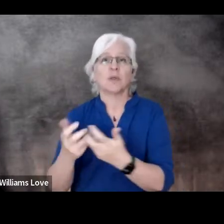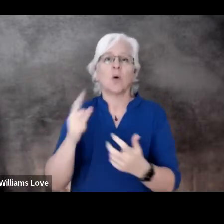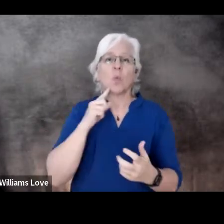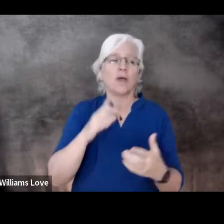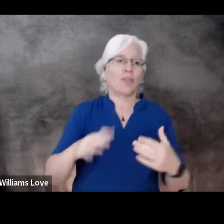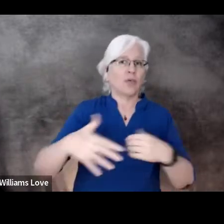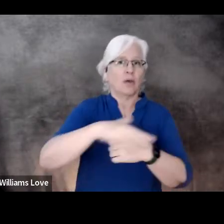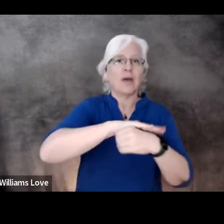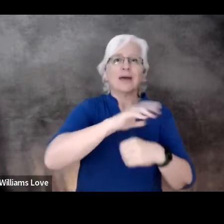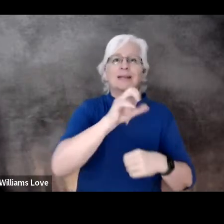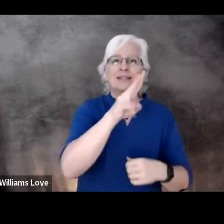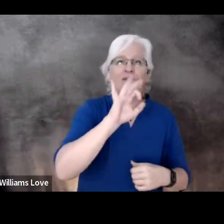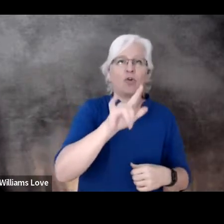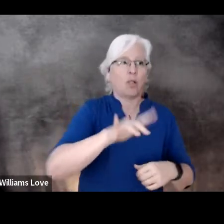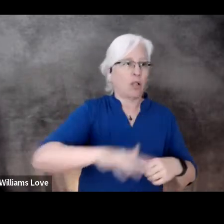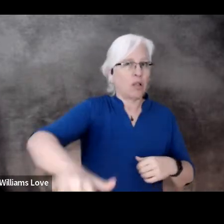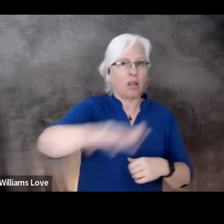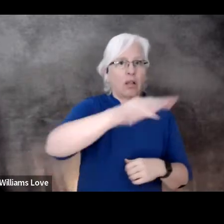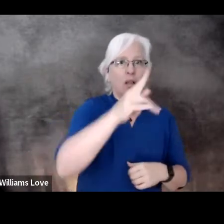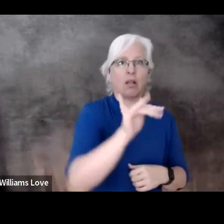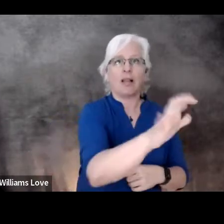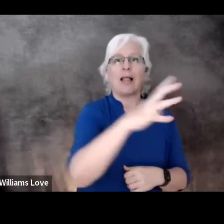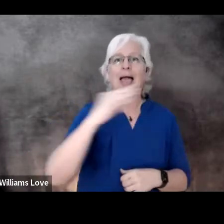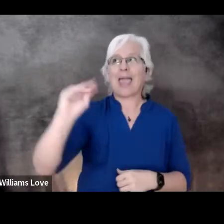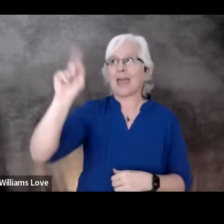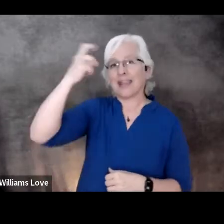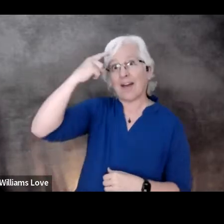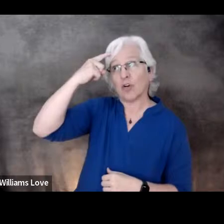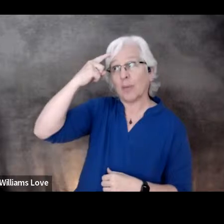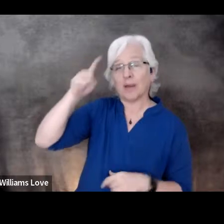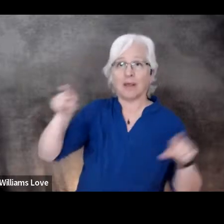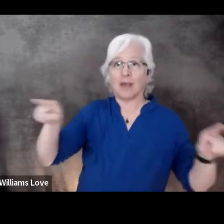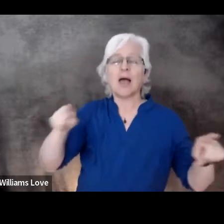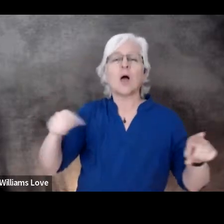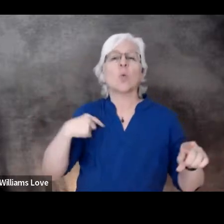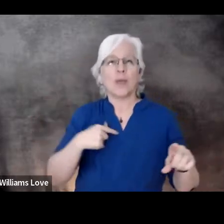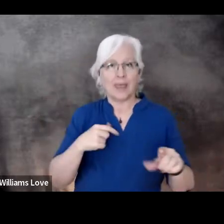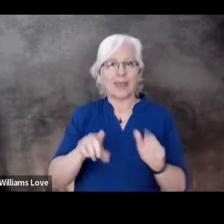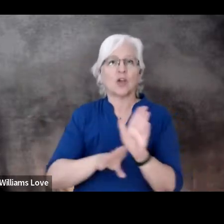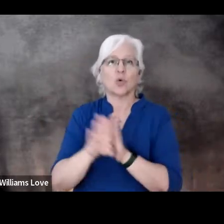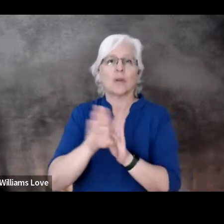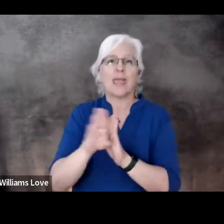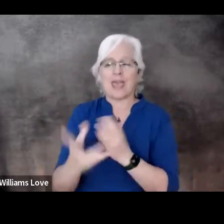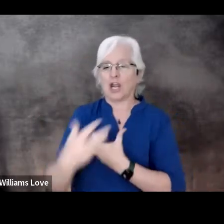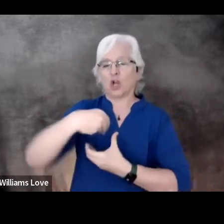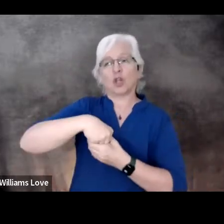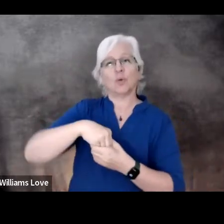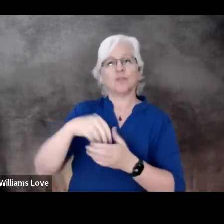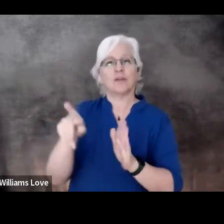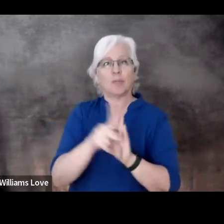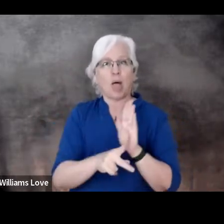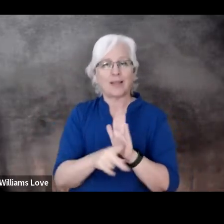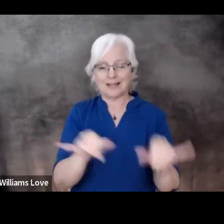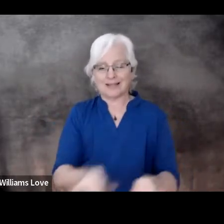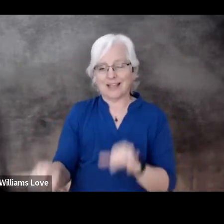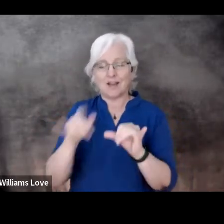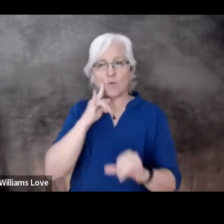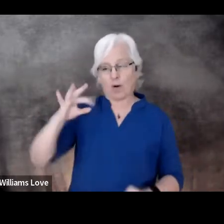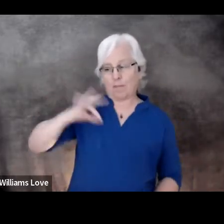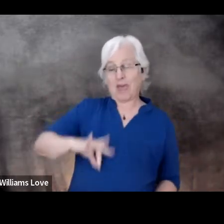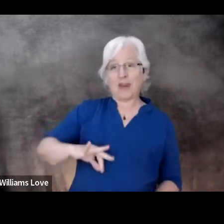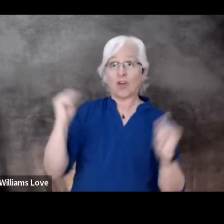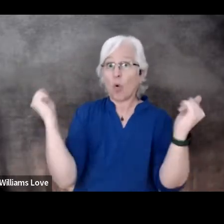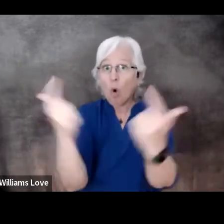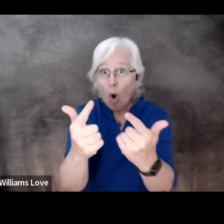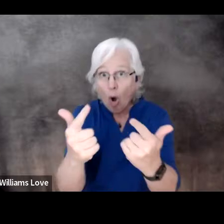within government, that we will be able to create inclusive policy and standards for the benefit of everyone, but particularly disabled